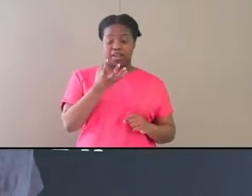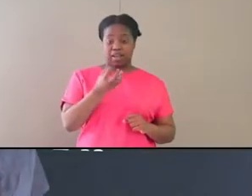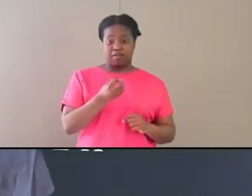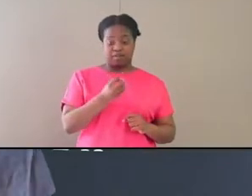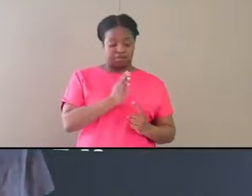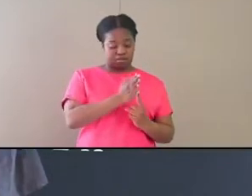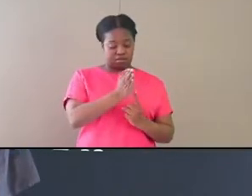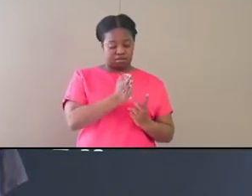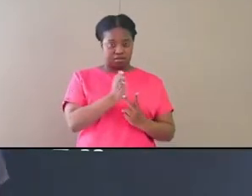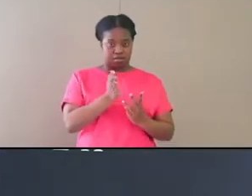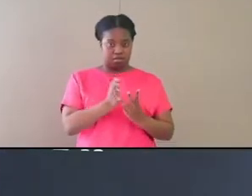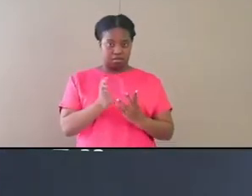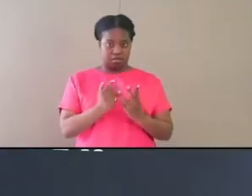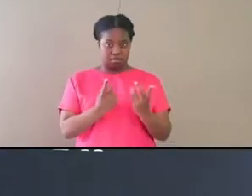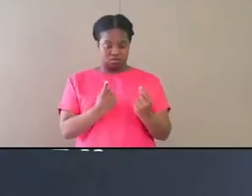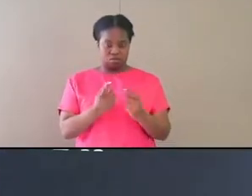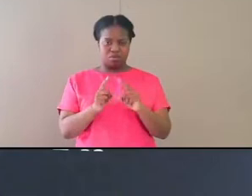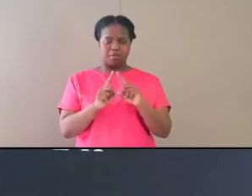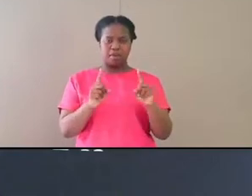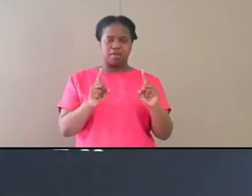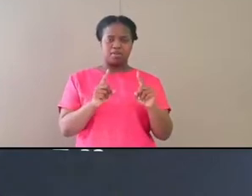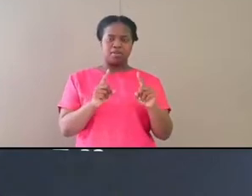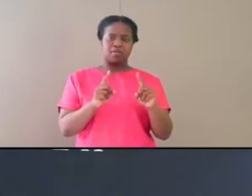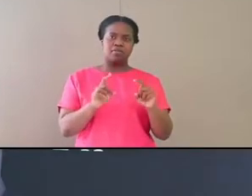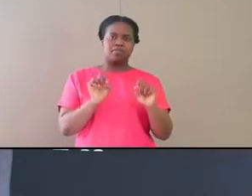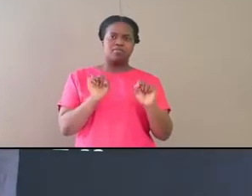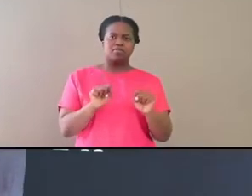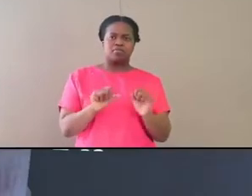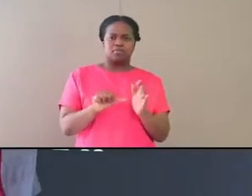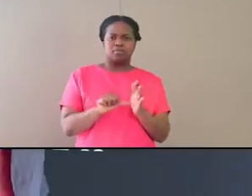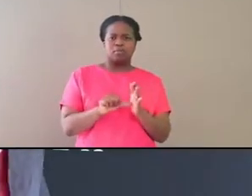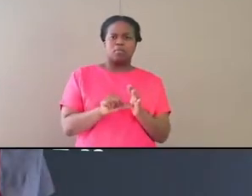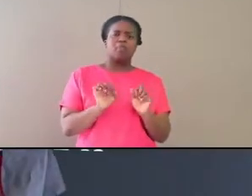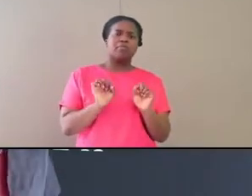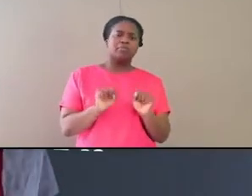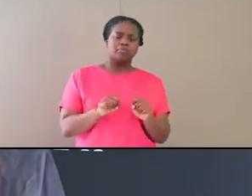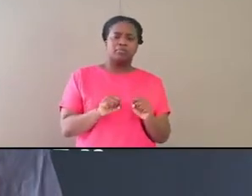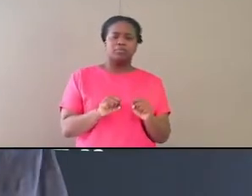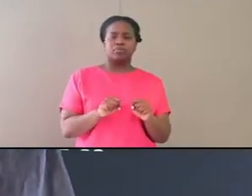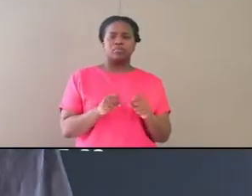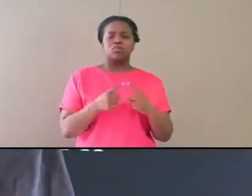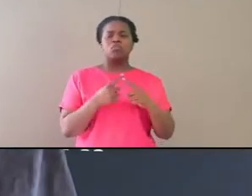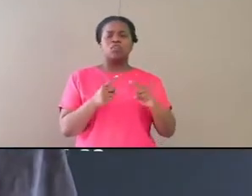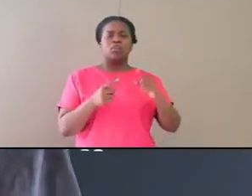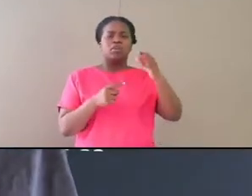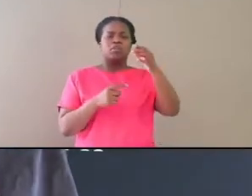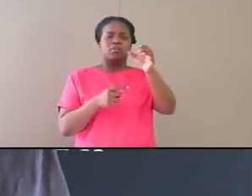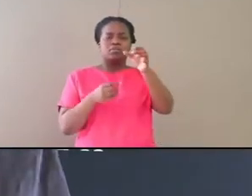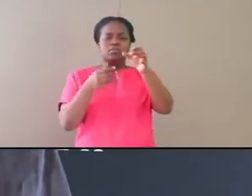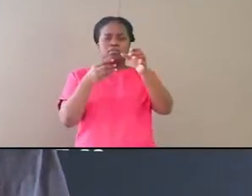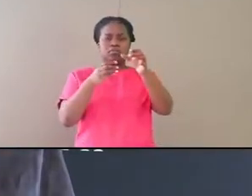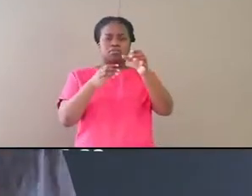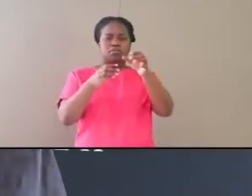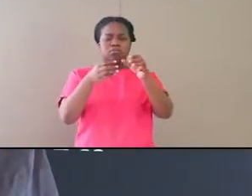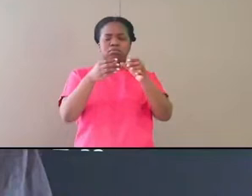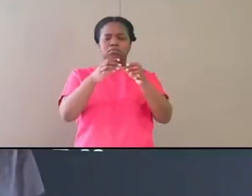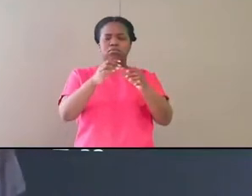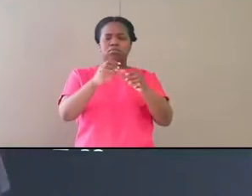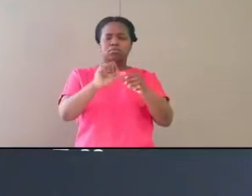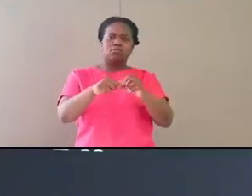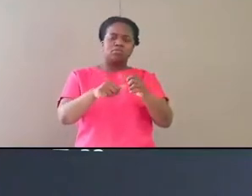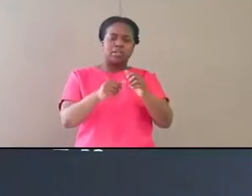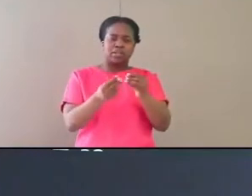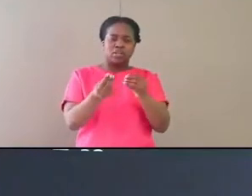options, it also is quite pragmatic. it says, you can phase in these extensions, mean, sorry,